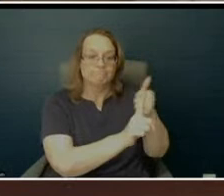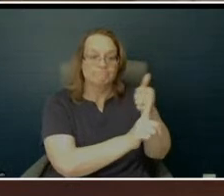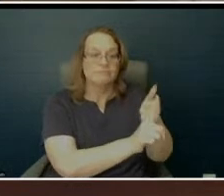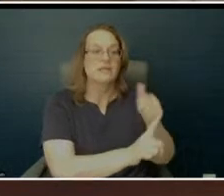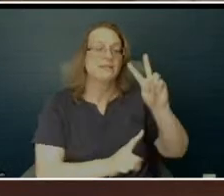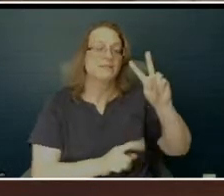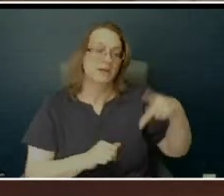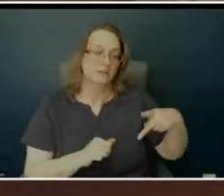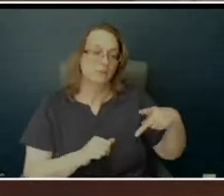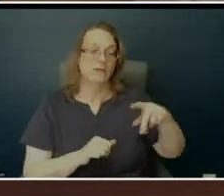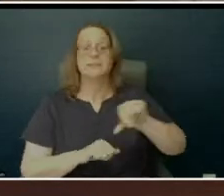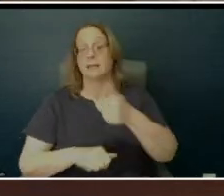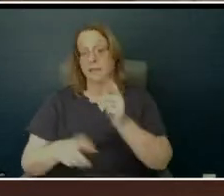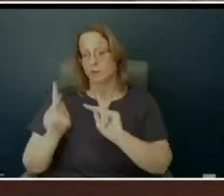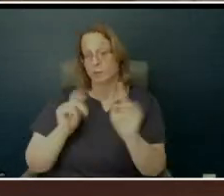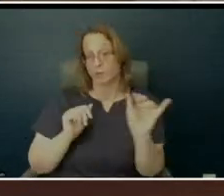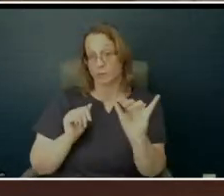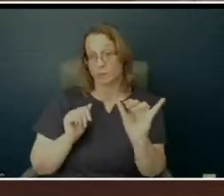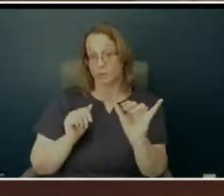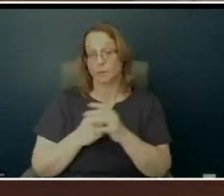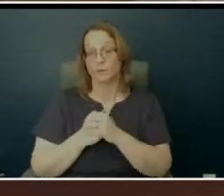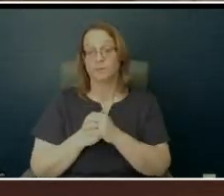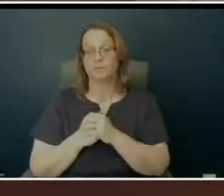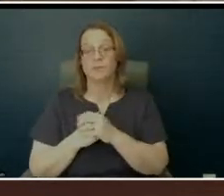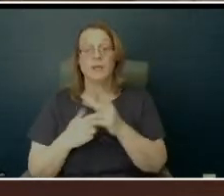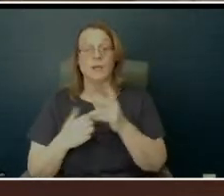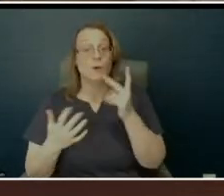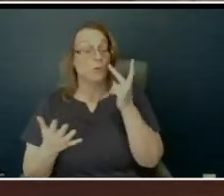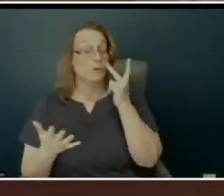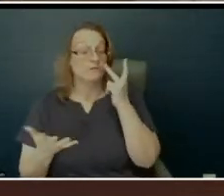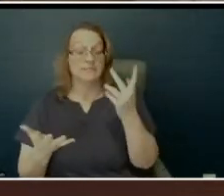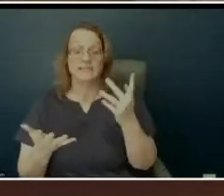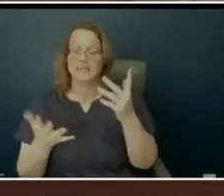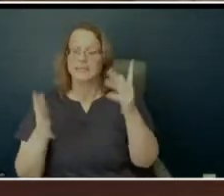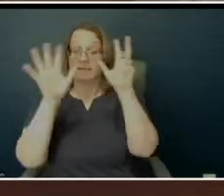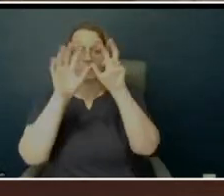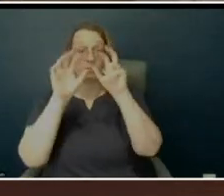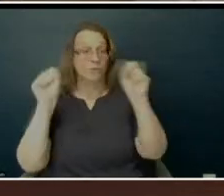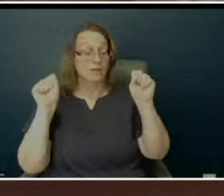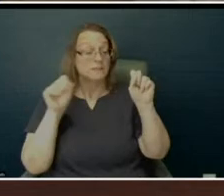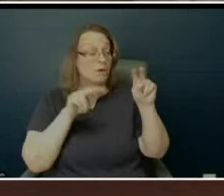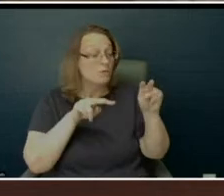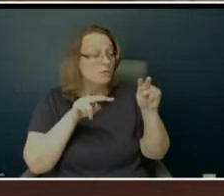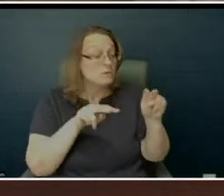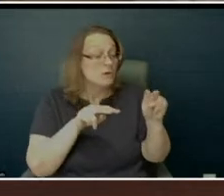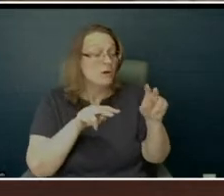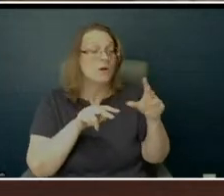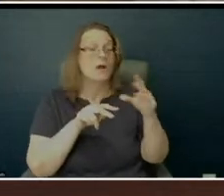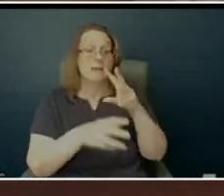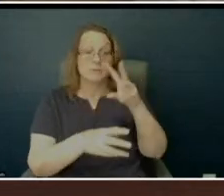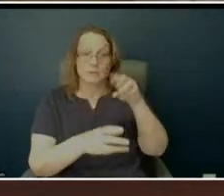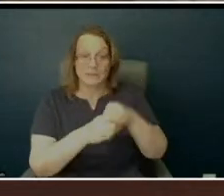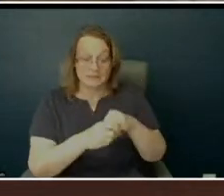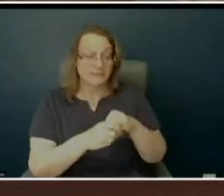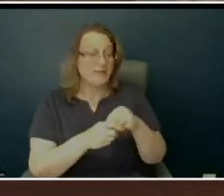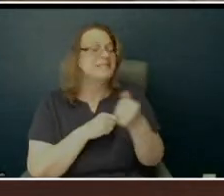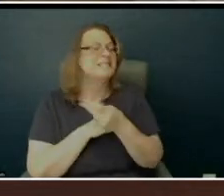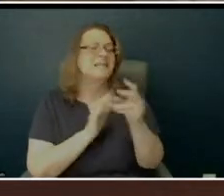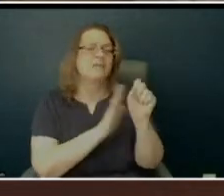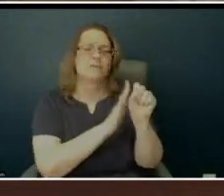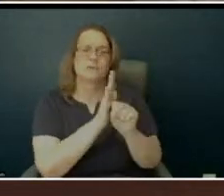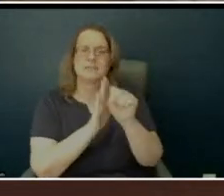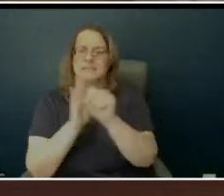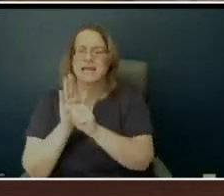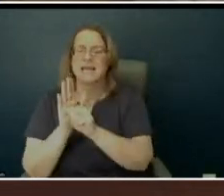We've seen how the President oversaw and personally participated in an effort in multiple states to vilify, threaten, and